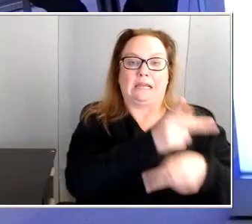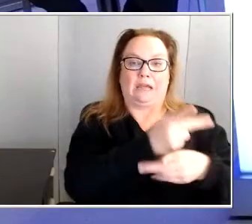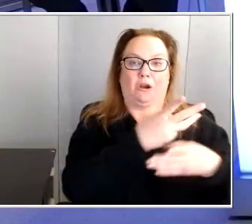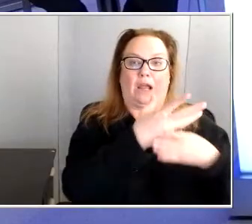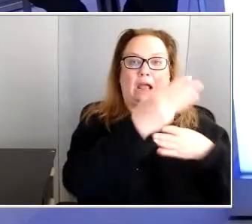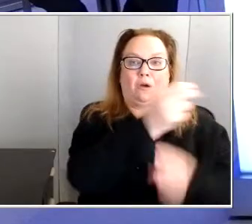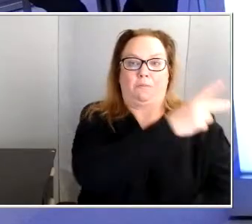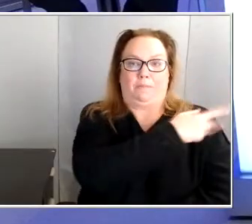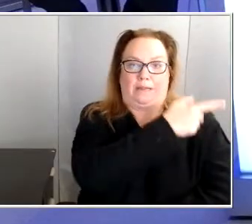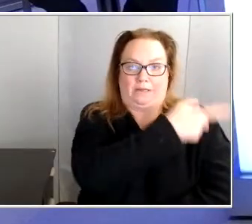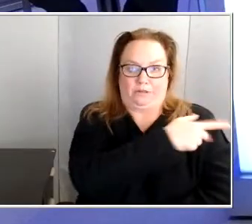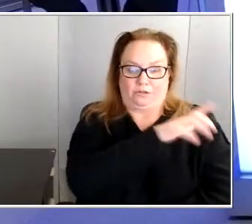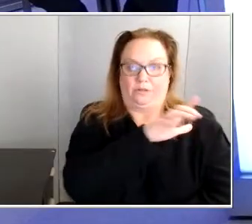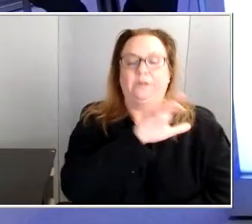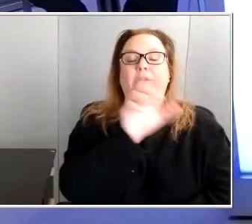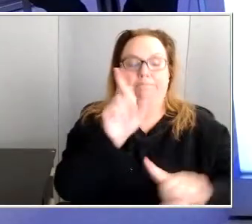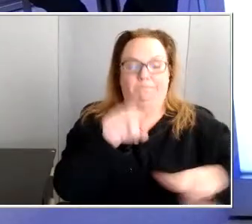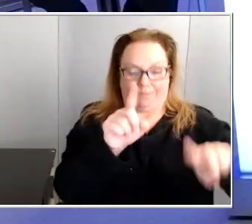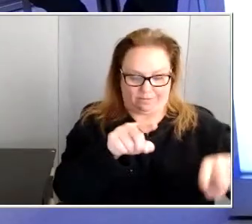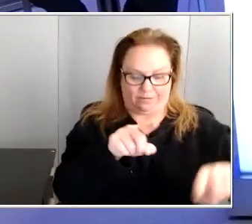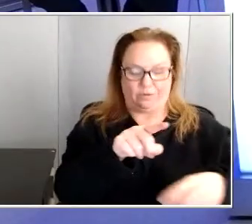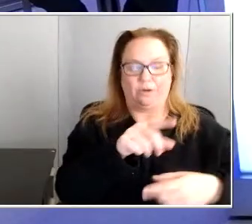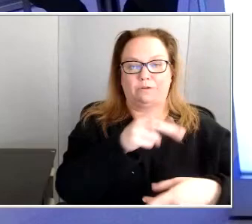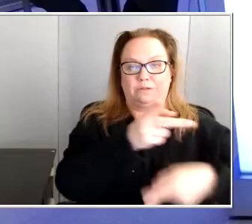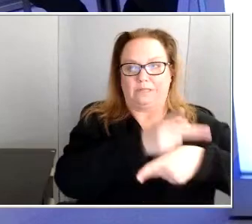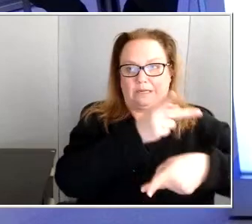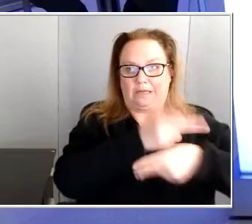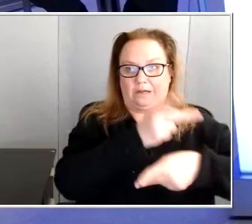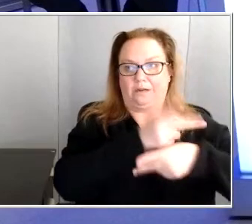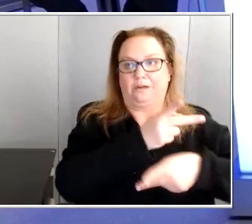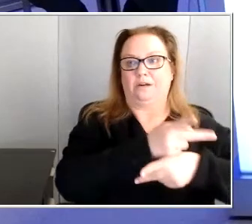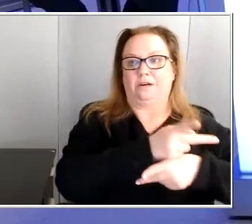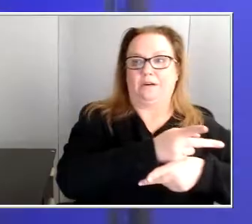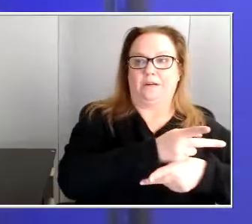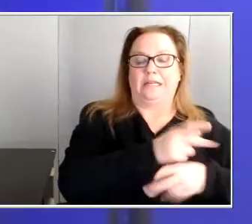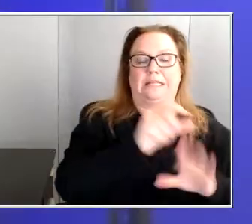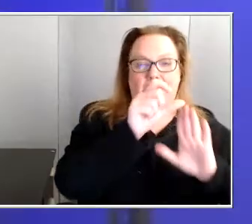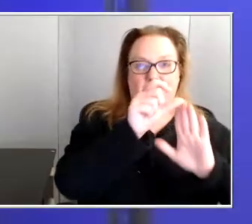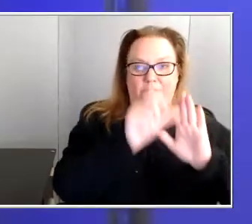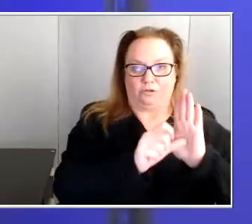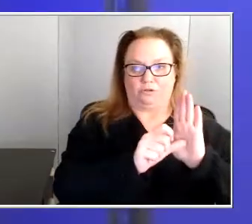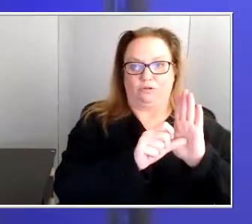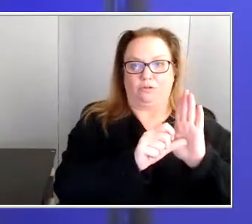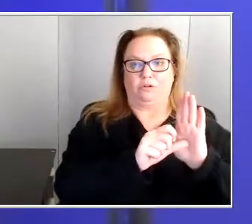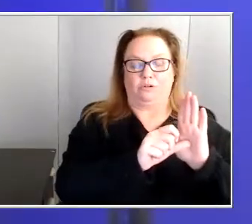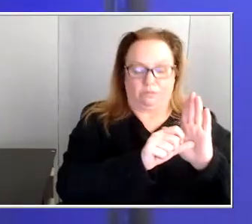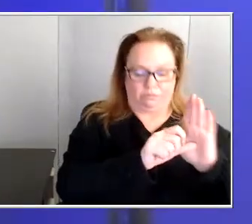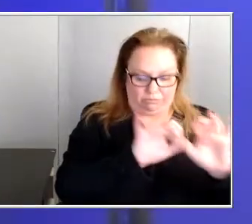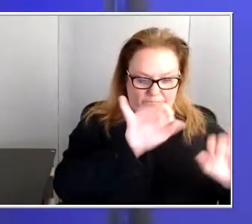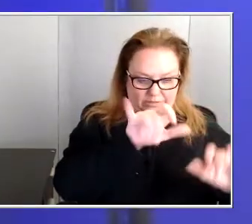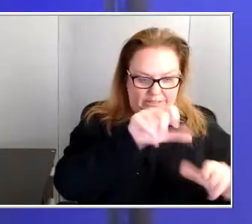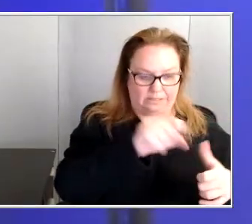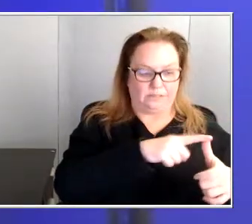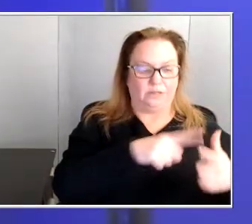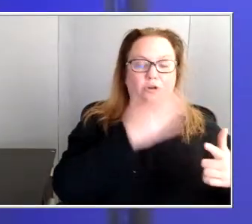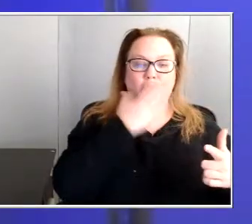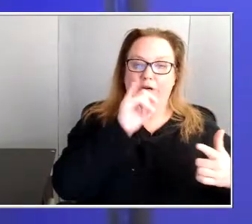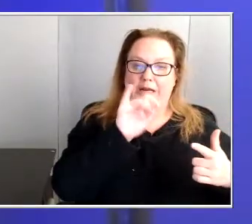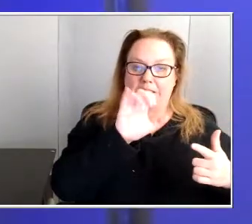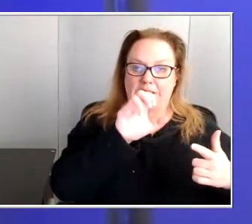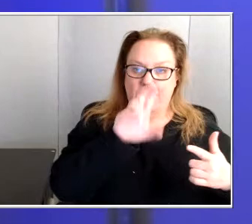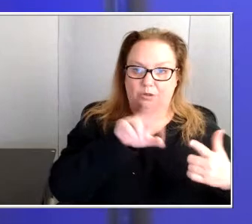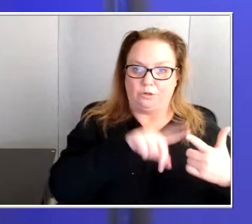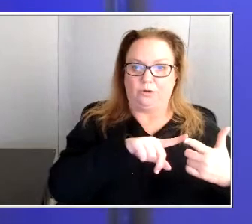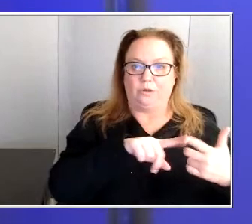care on the outside. Yes, Yeah. and you know they need a good surgical procedure. They need a good ICU and